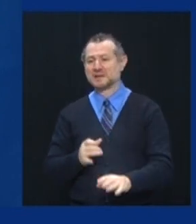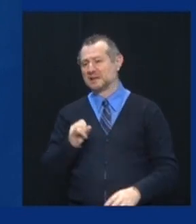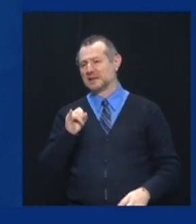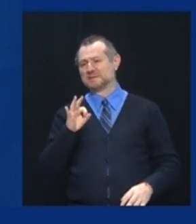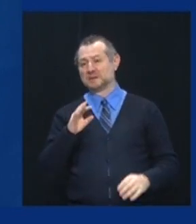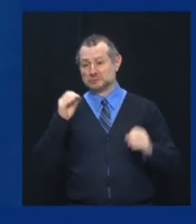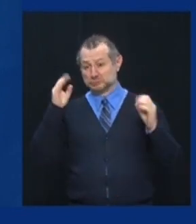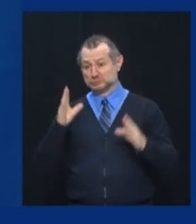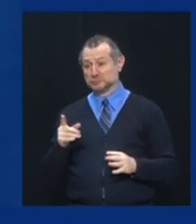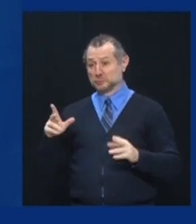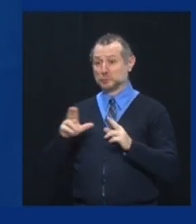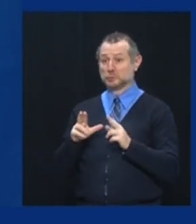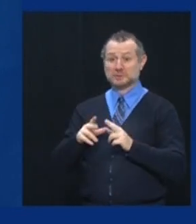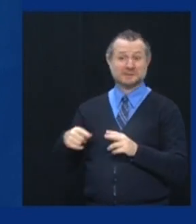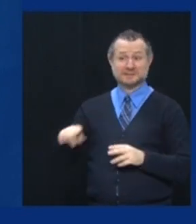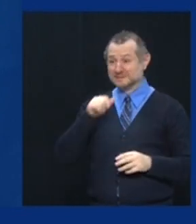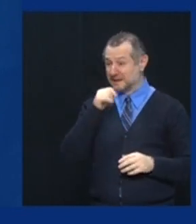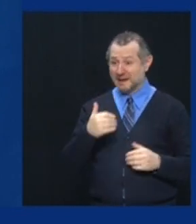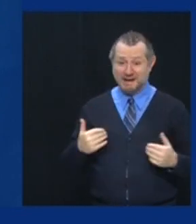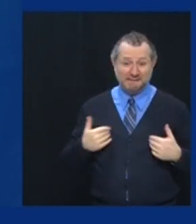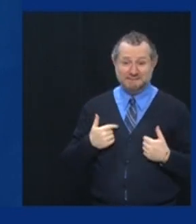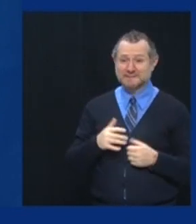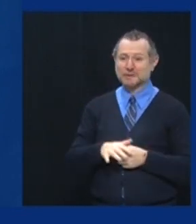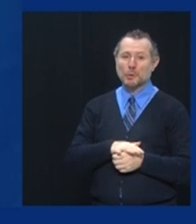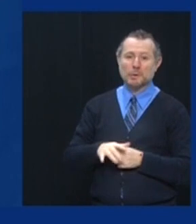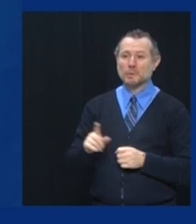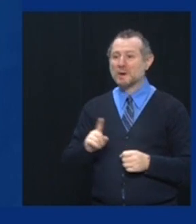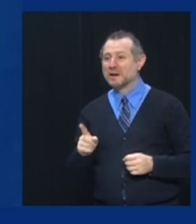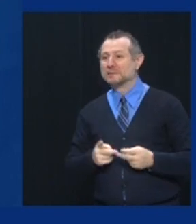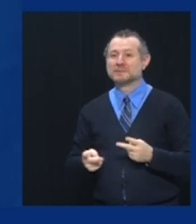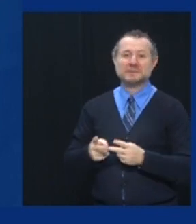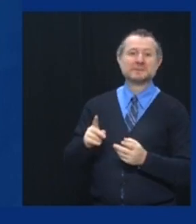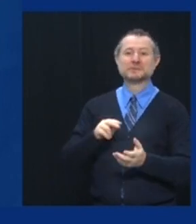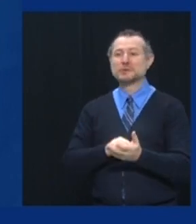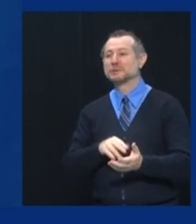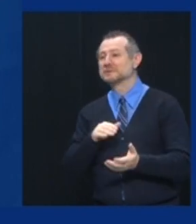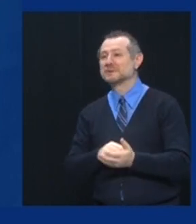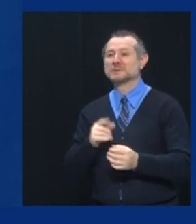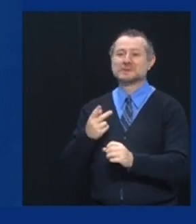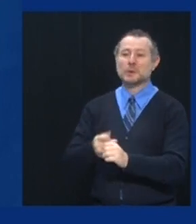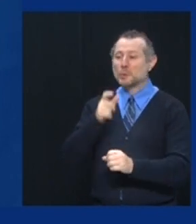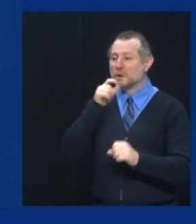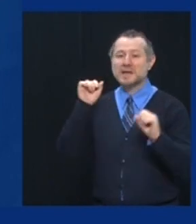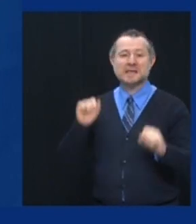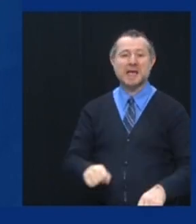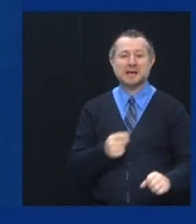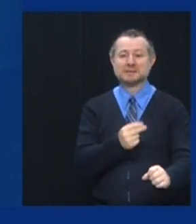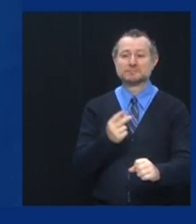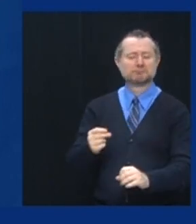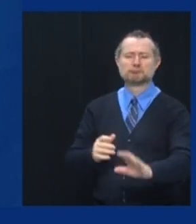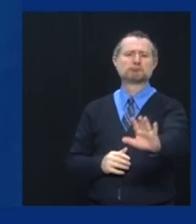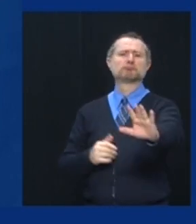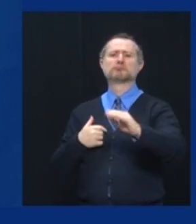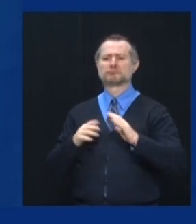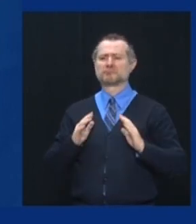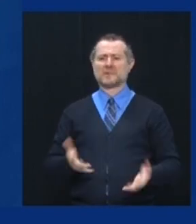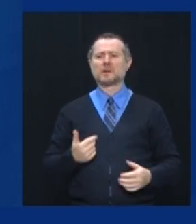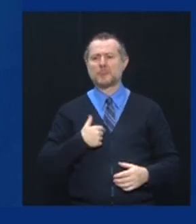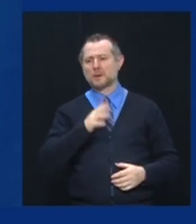union doesn't have a local health provider, then fine. But for those larger